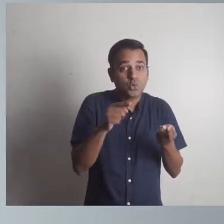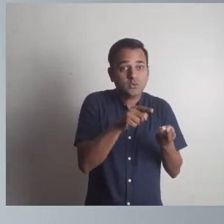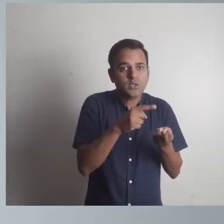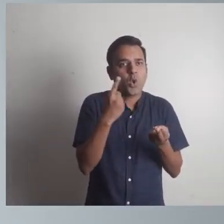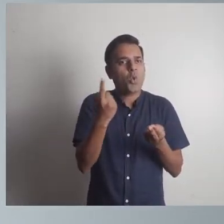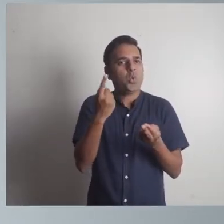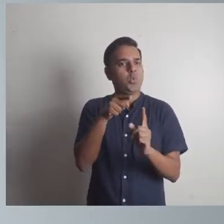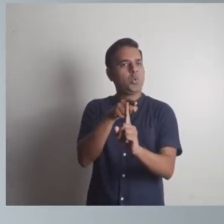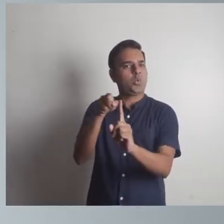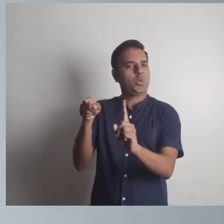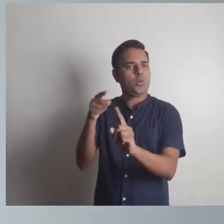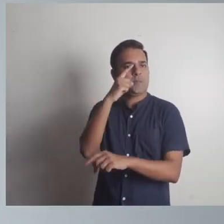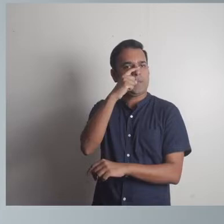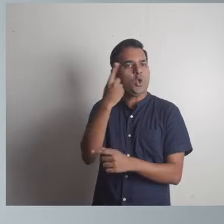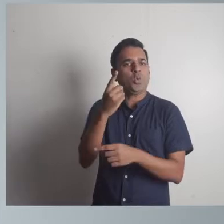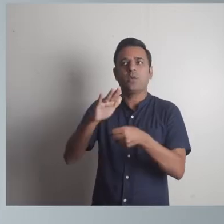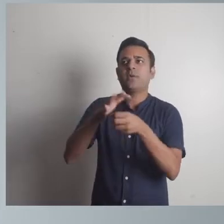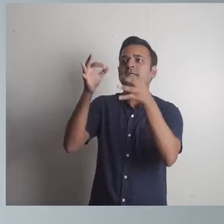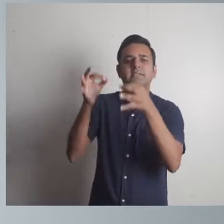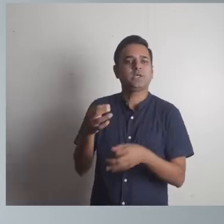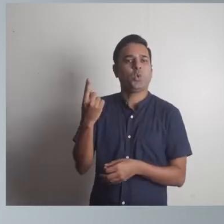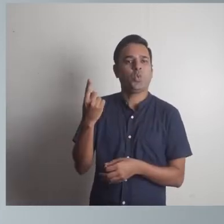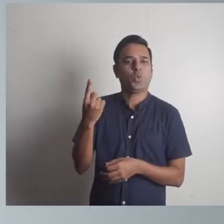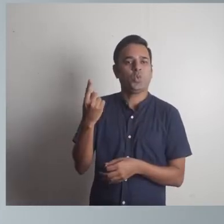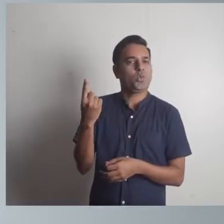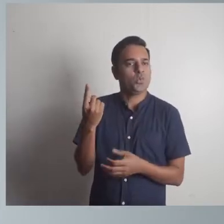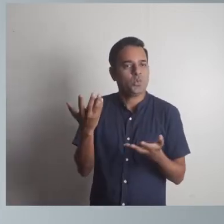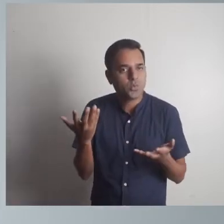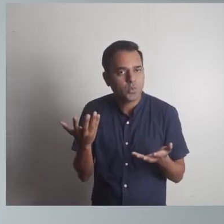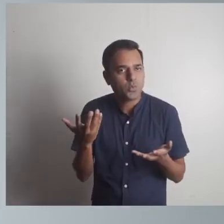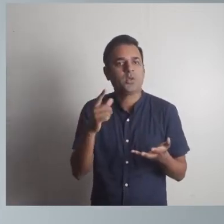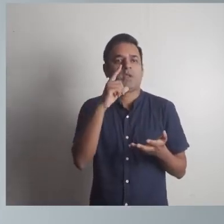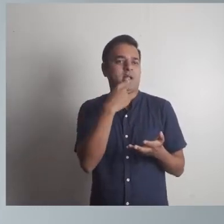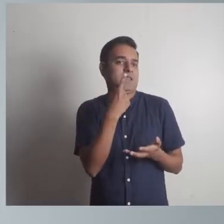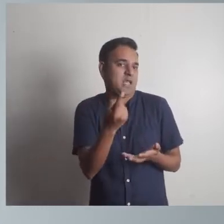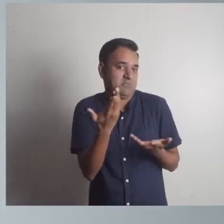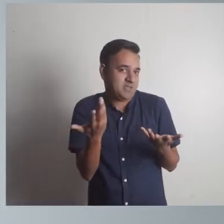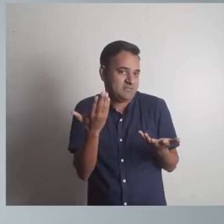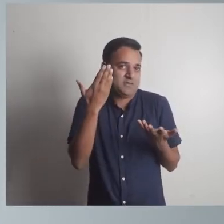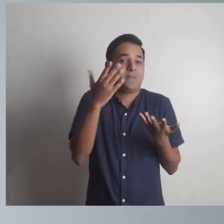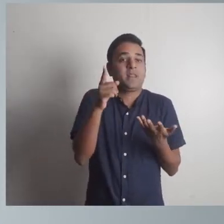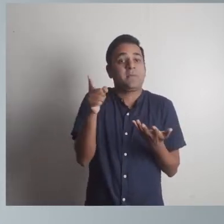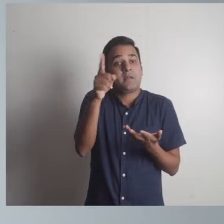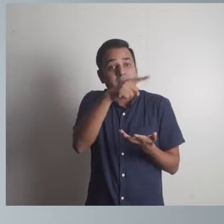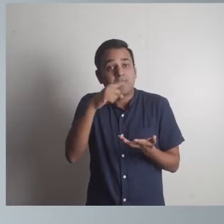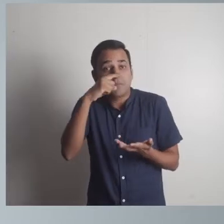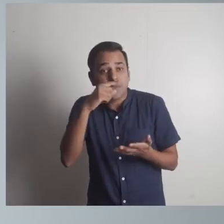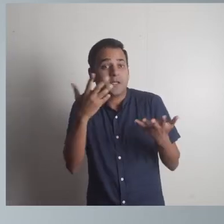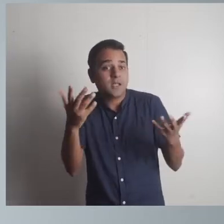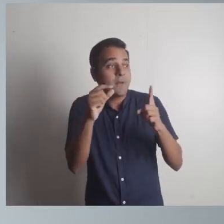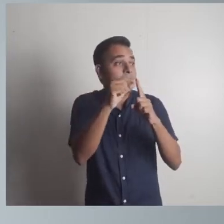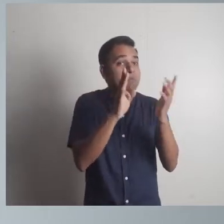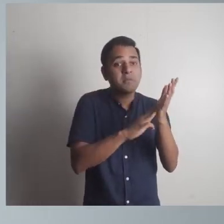can tell you, not everyone has the possibility to get into the Prime Minister's office, right? but some people do. So those